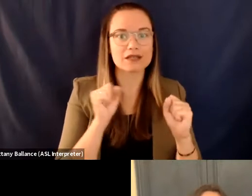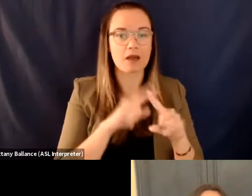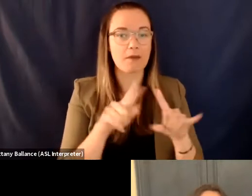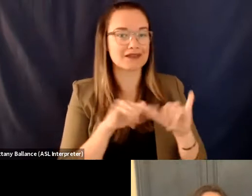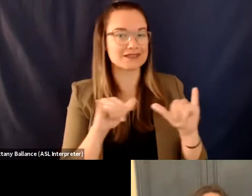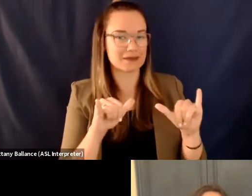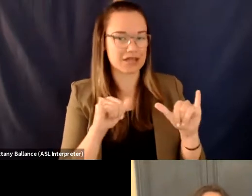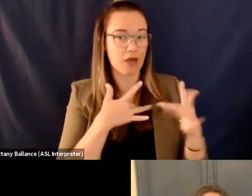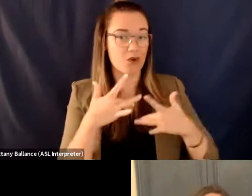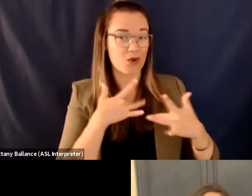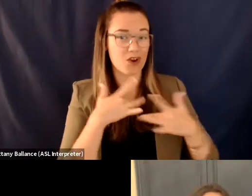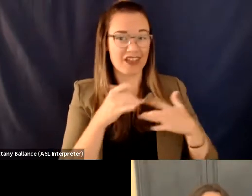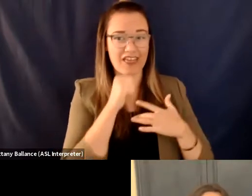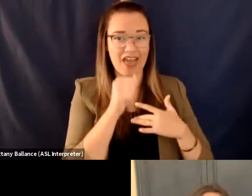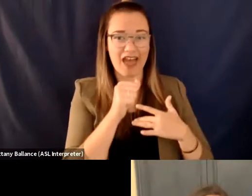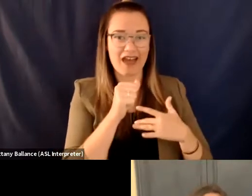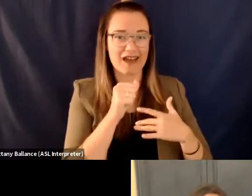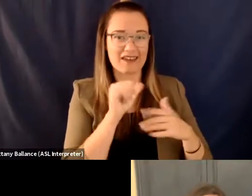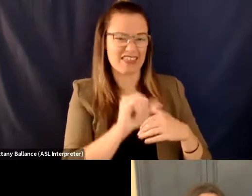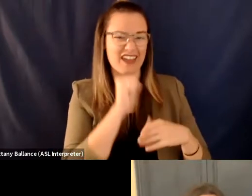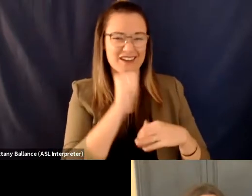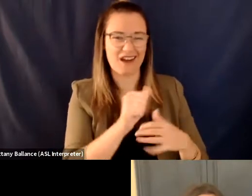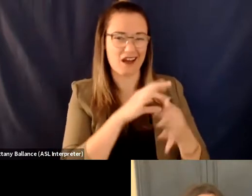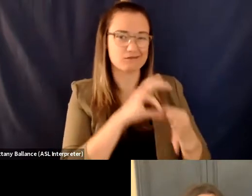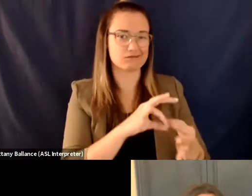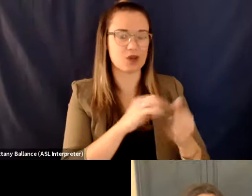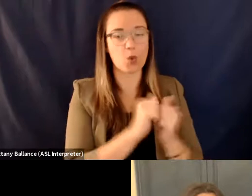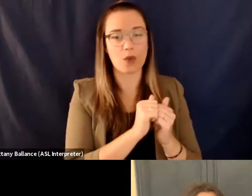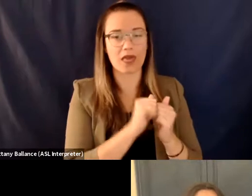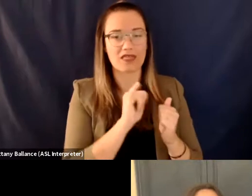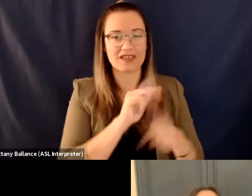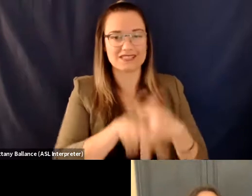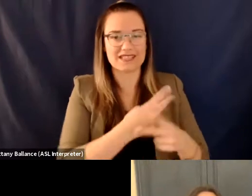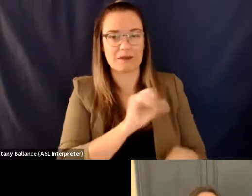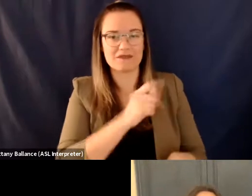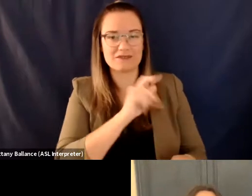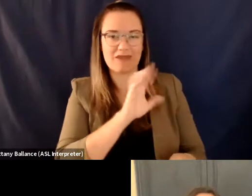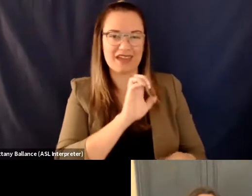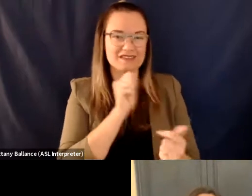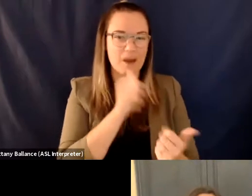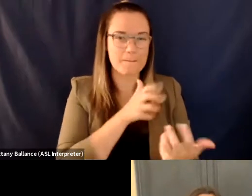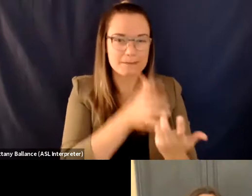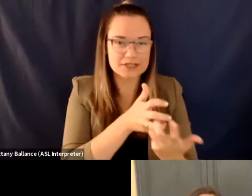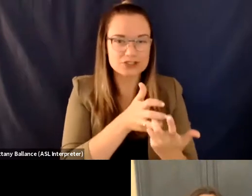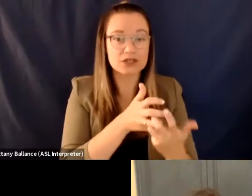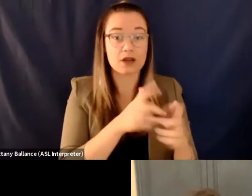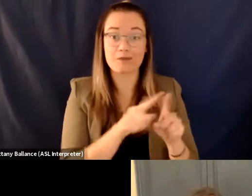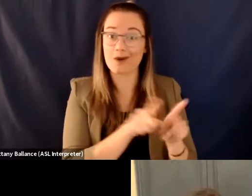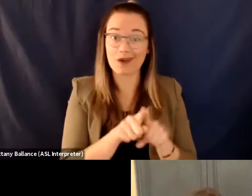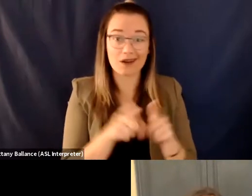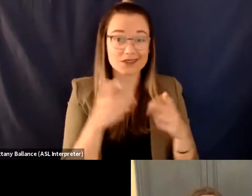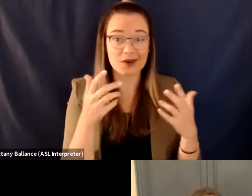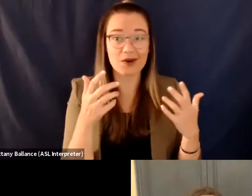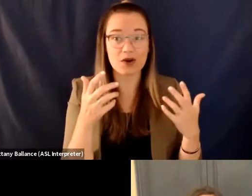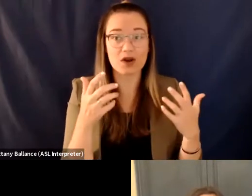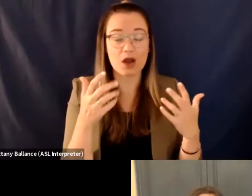worried that wasn't going to resonate in the space we were in, the sort of Lord of the Flies space we were walking into. And we also didn't know, we knew he was good